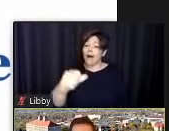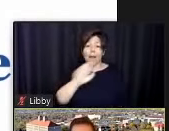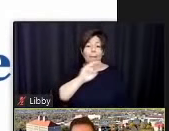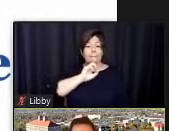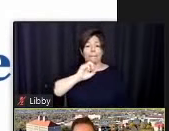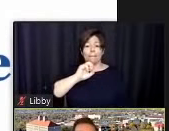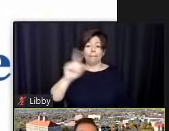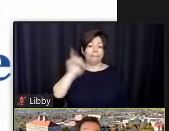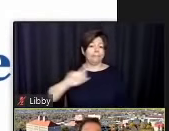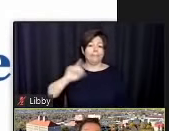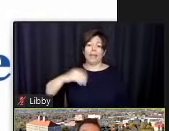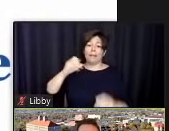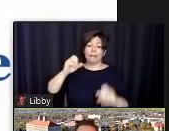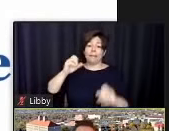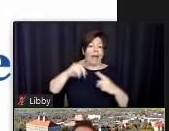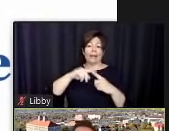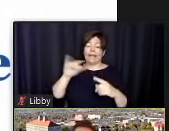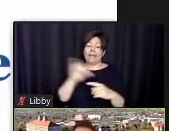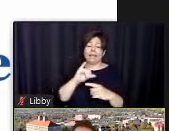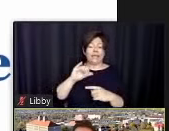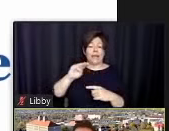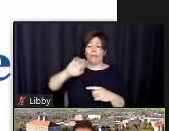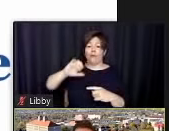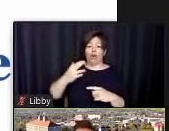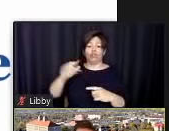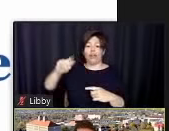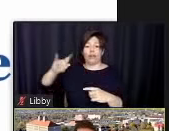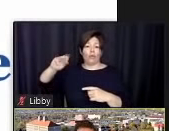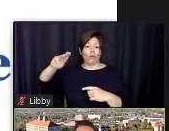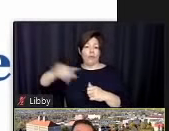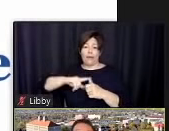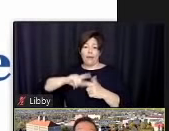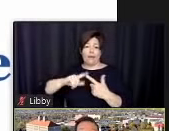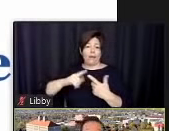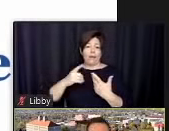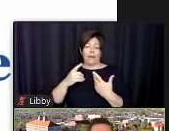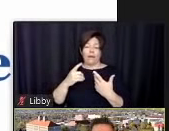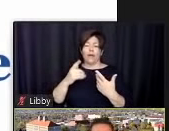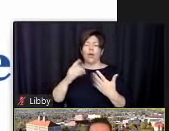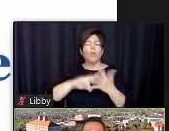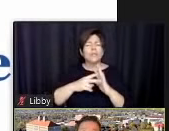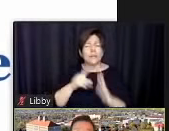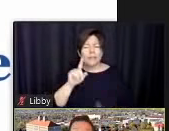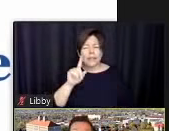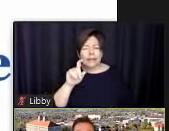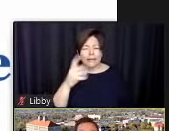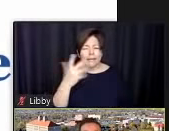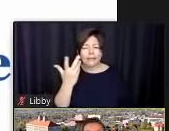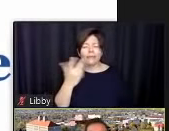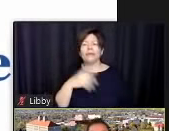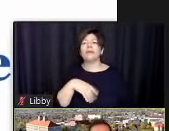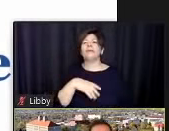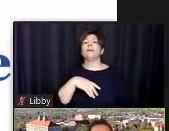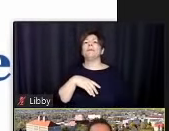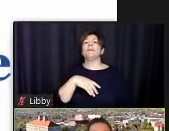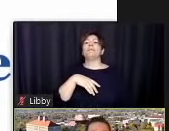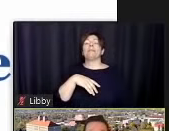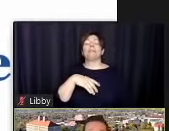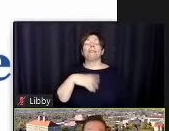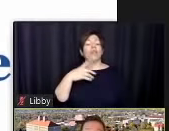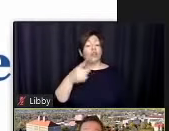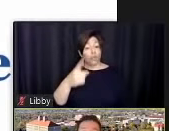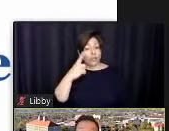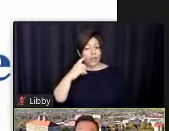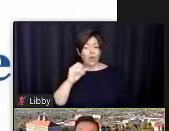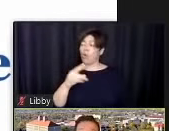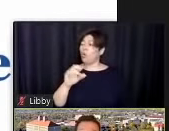May, when we go forward in August, September, and October. And what do I mean by that? Well, first of all, folks, you may say, well, Sean,